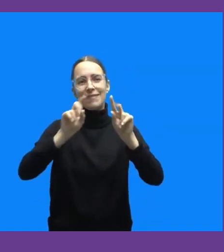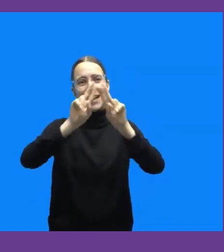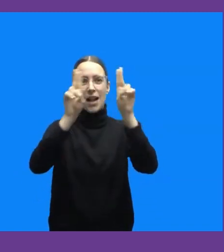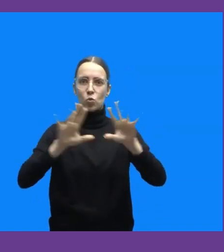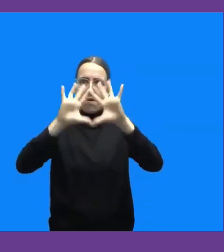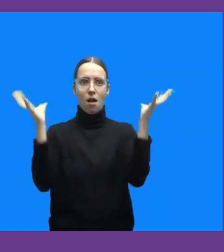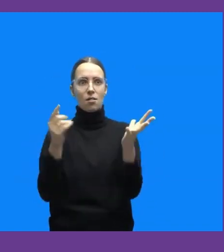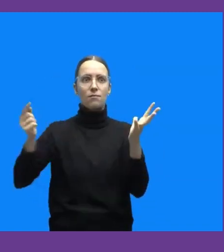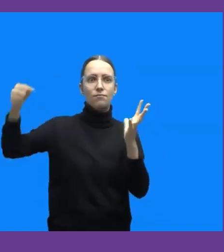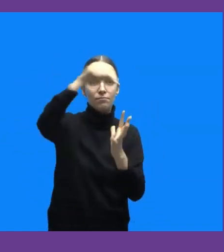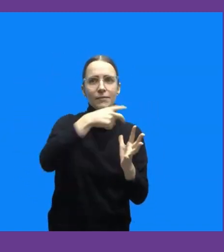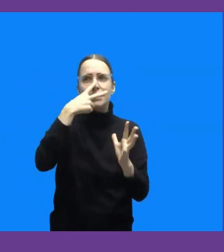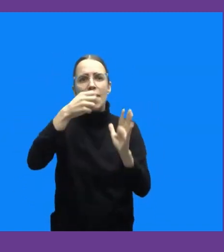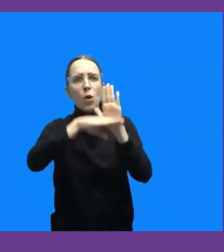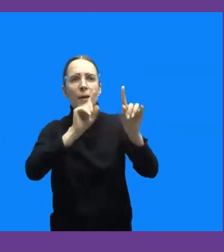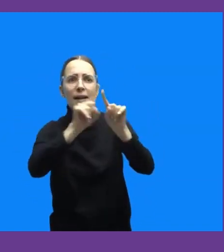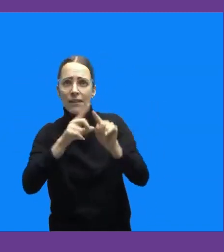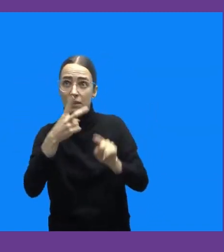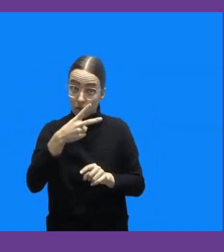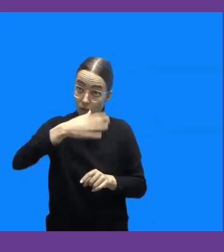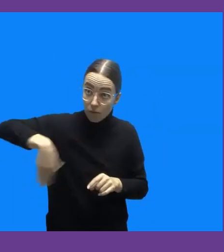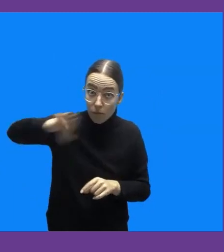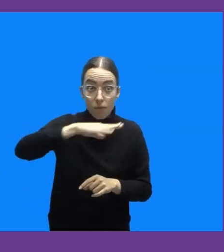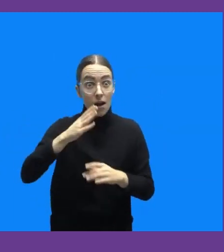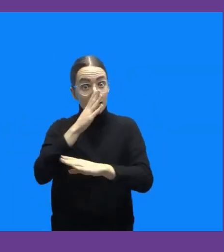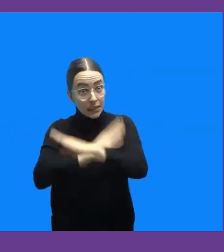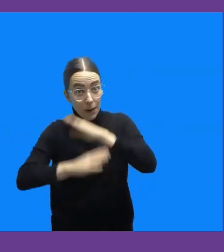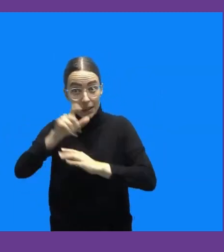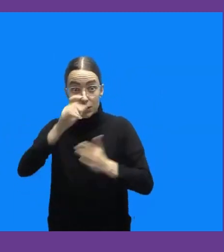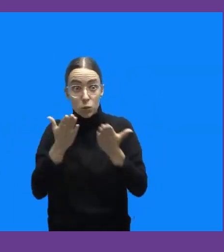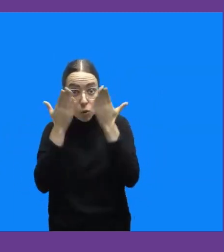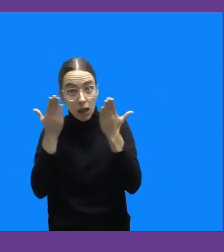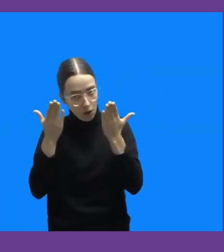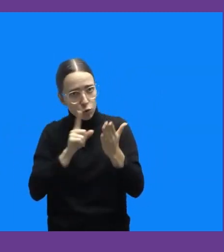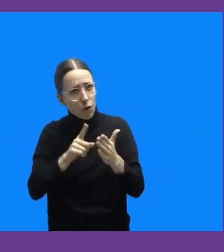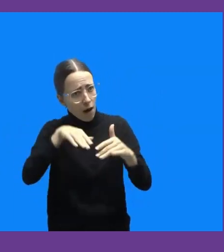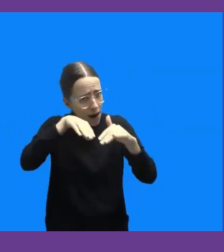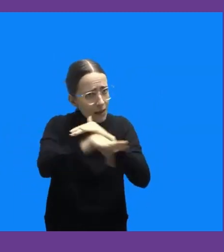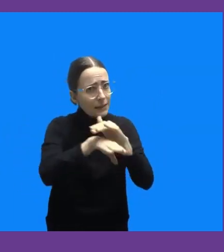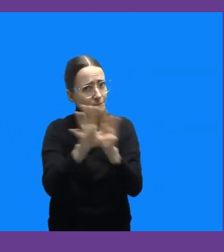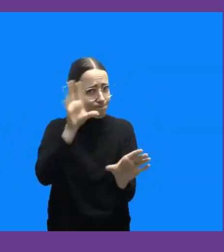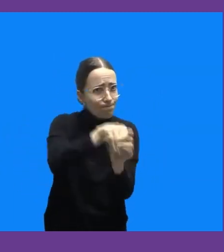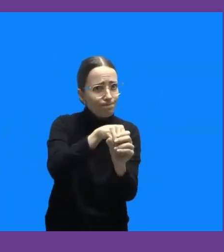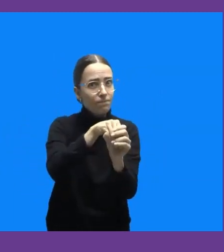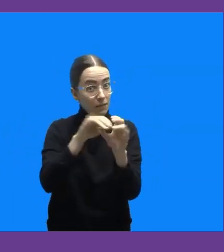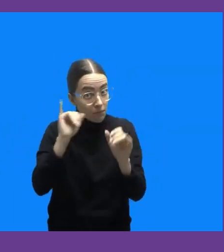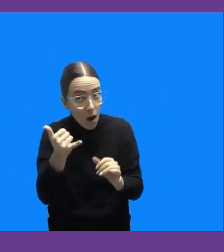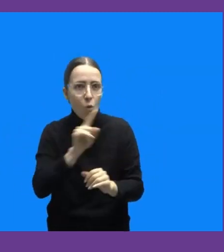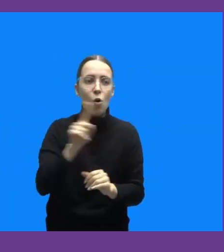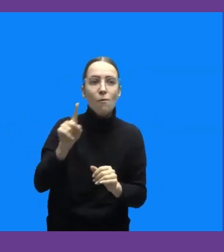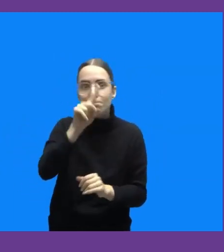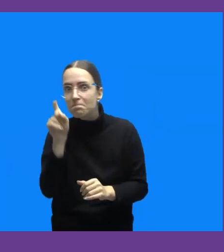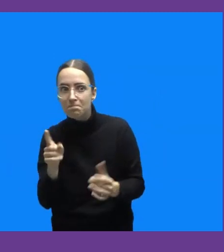was, the results were really heartbreaking, I would say, because then